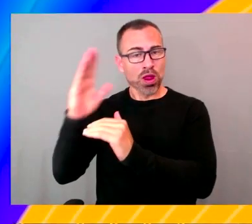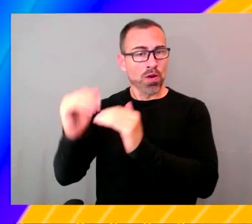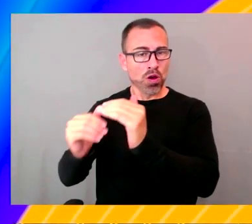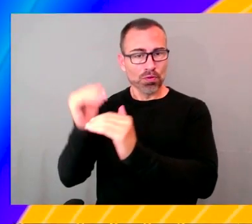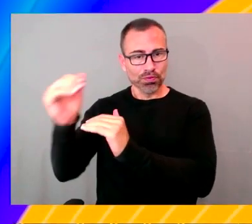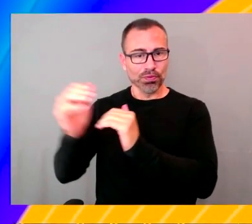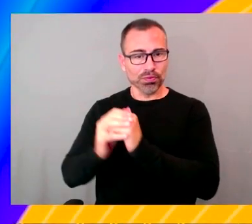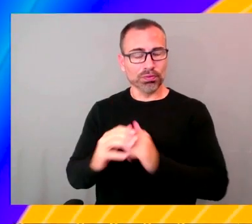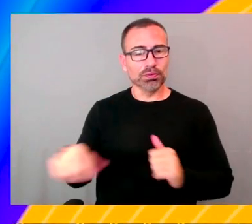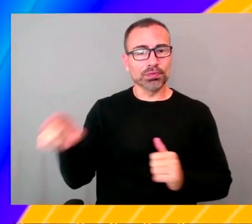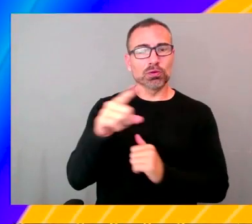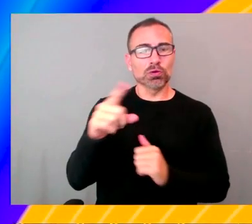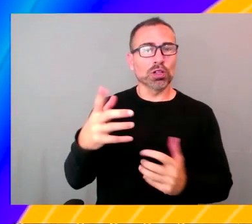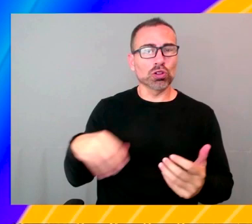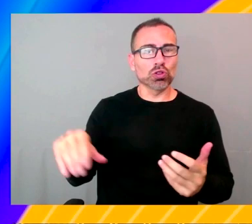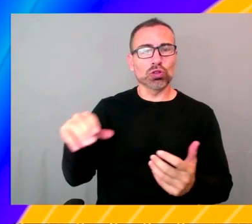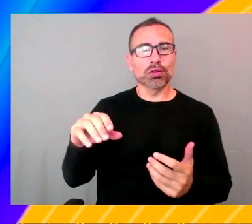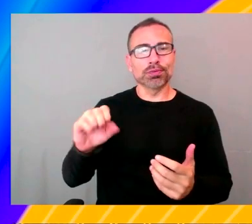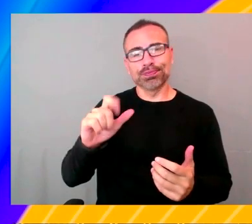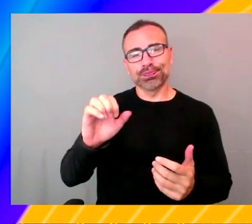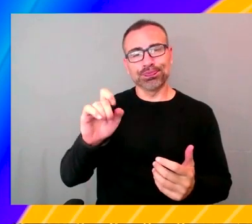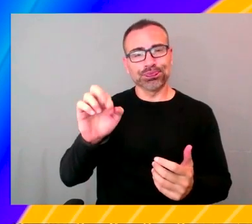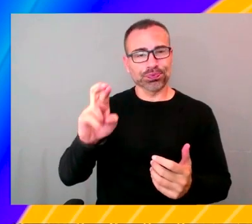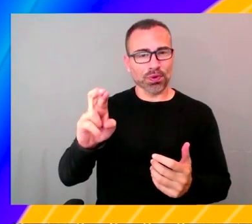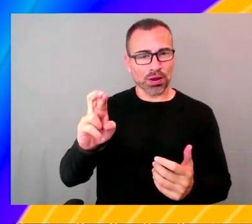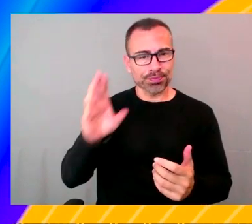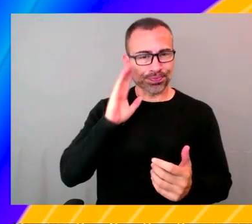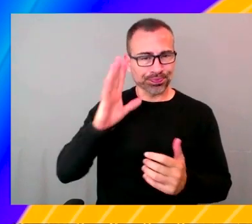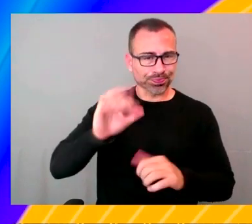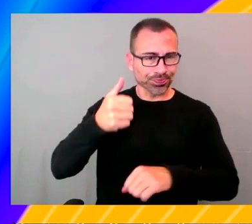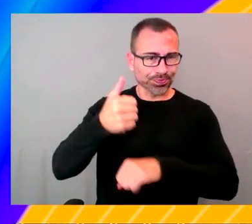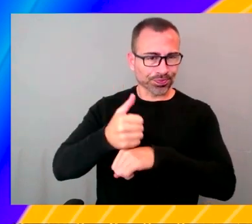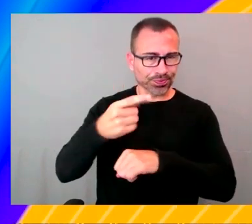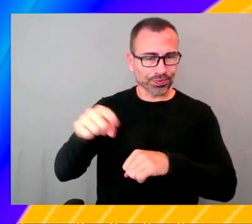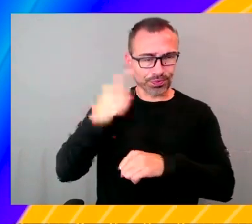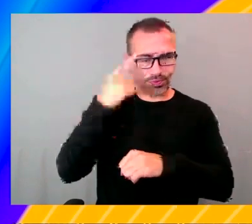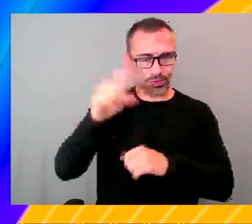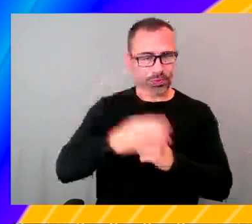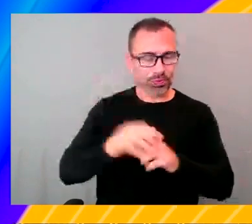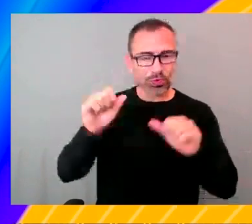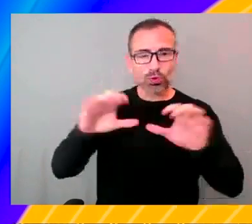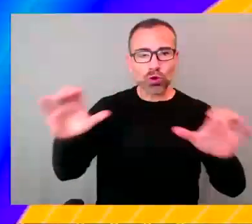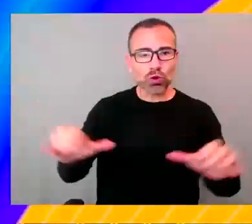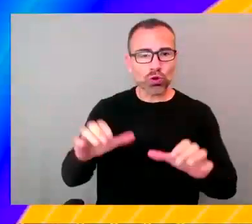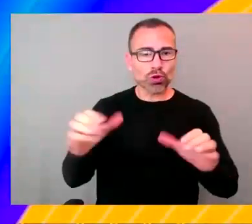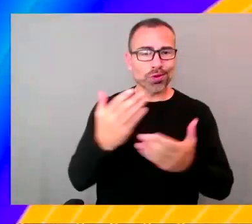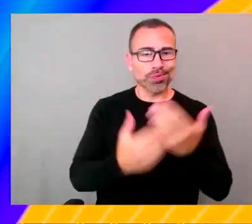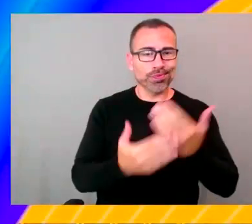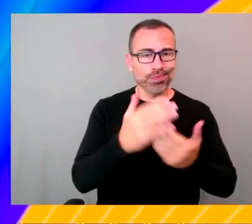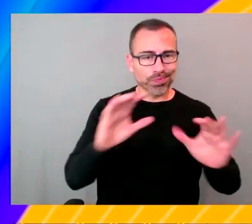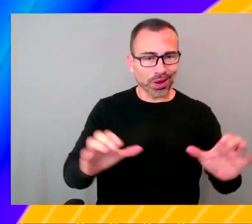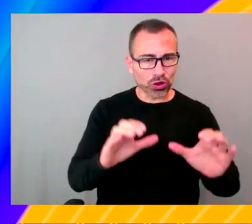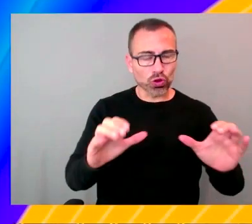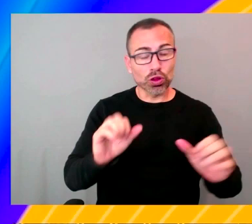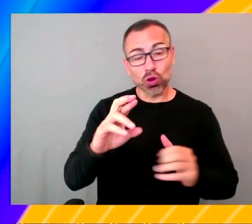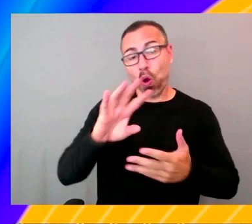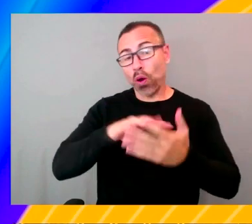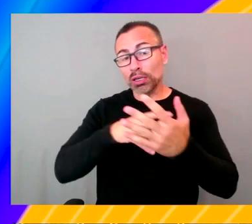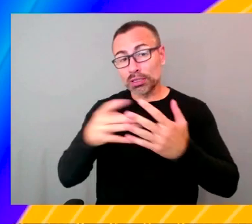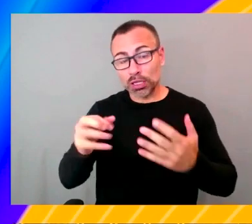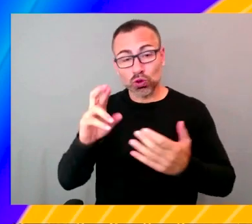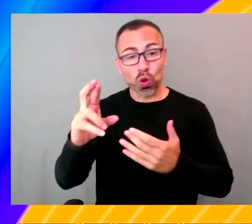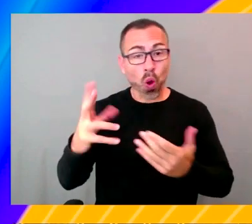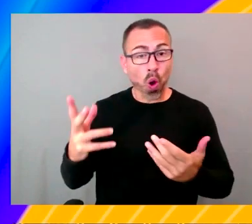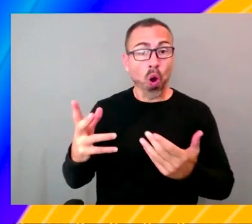sense. You could do it manually, you could do it on a schedule, or we could do it dynamically with a target tracking scaling policy. So we're going to say,